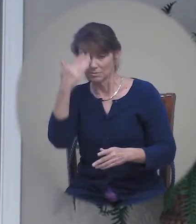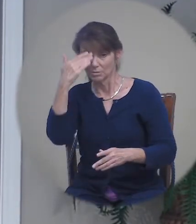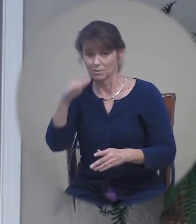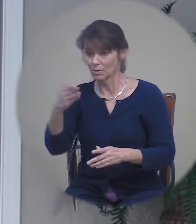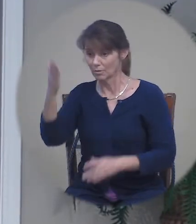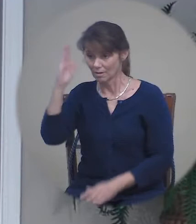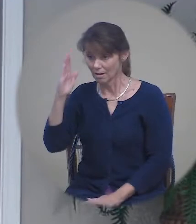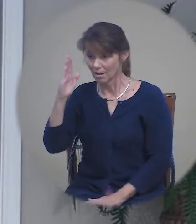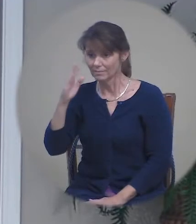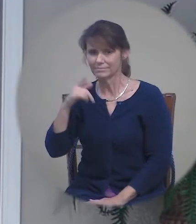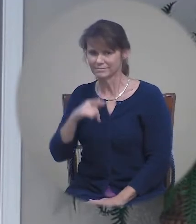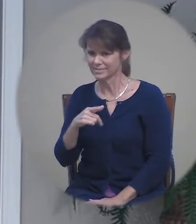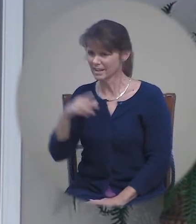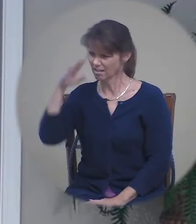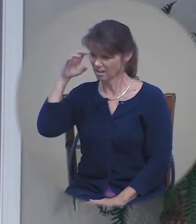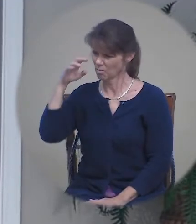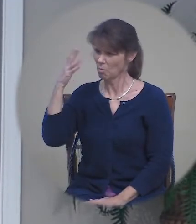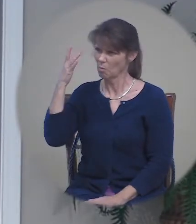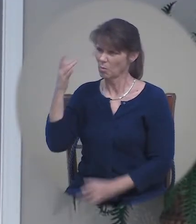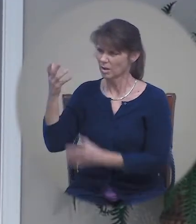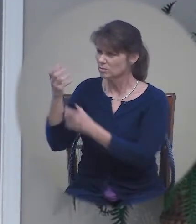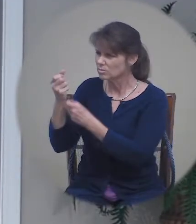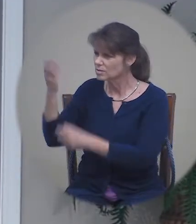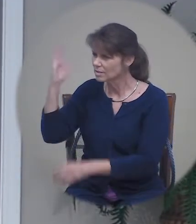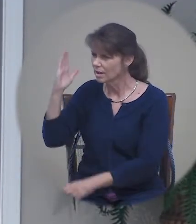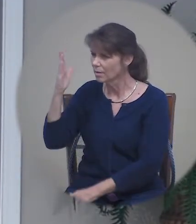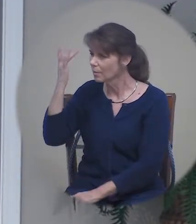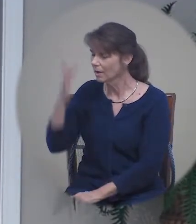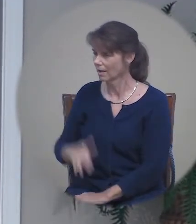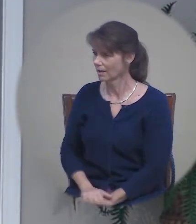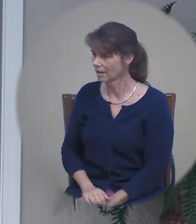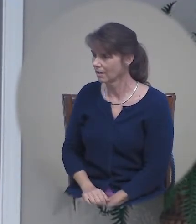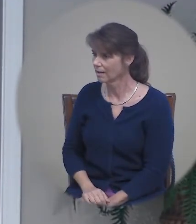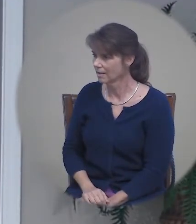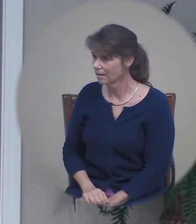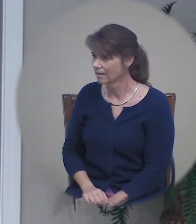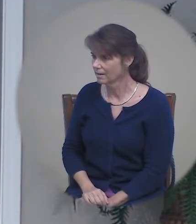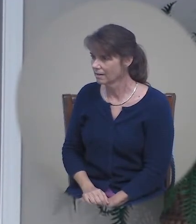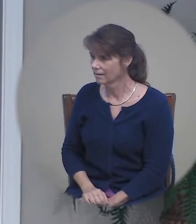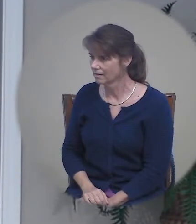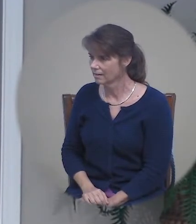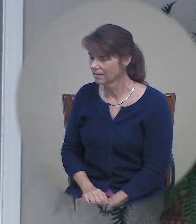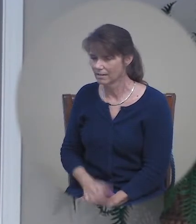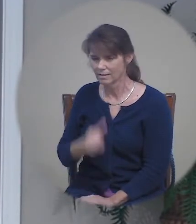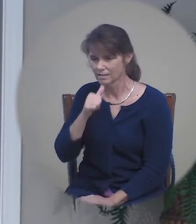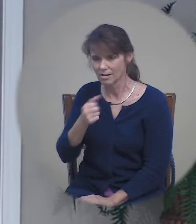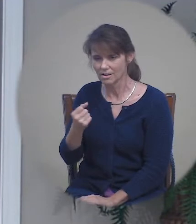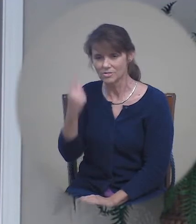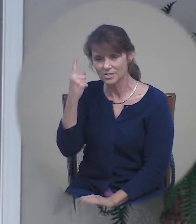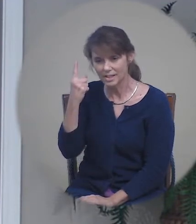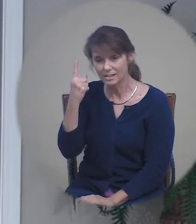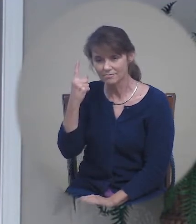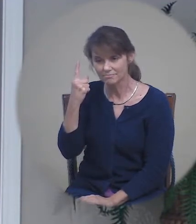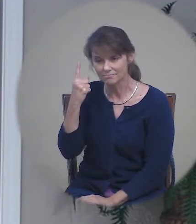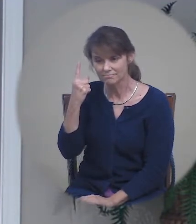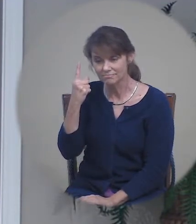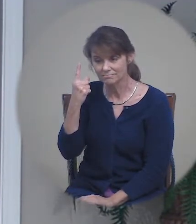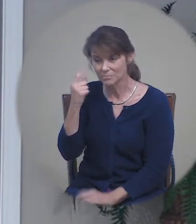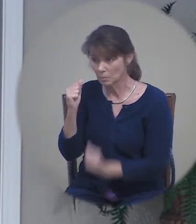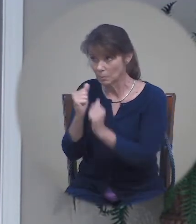that they have, or the graciousness that they show, or the love that they have for one another. Because unless you know